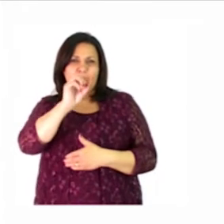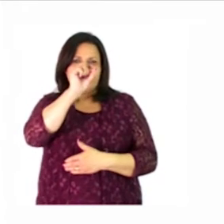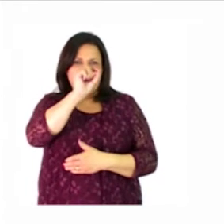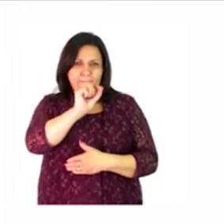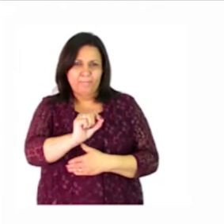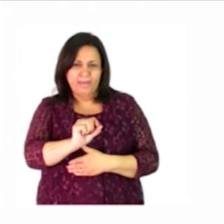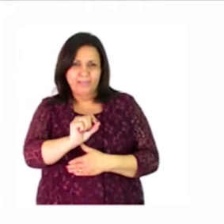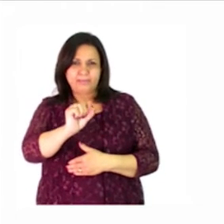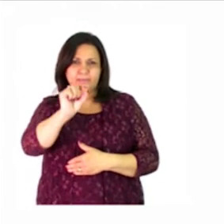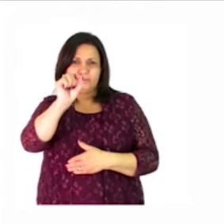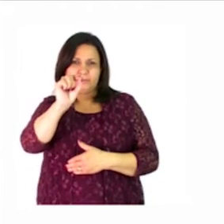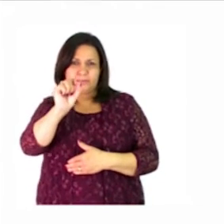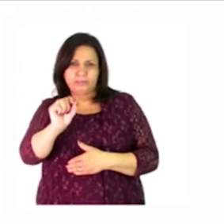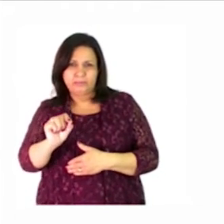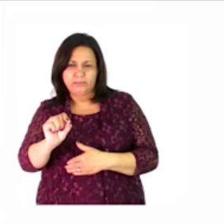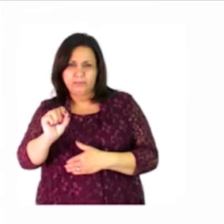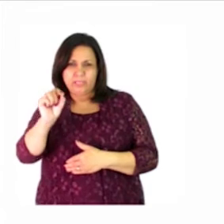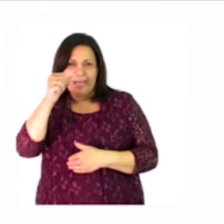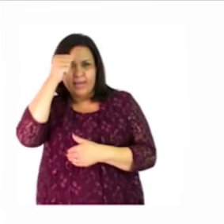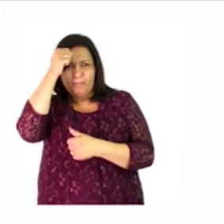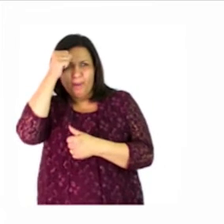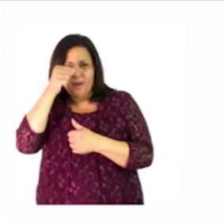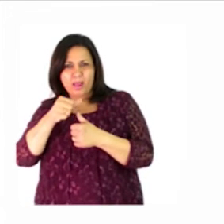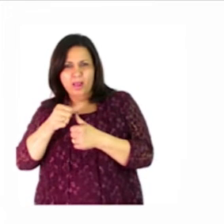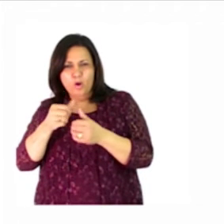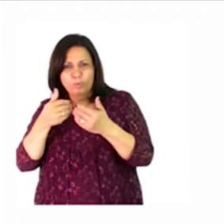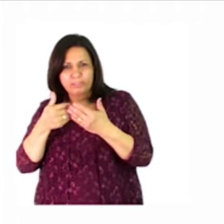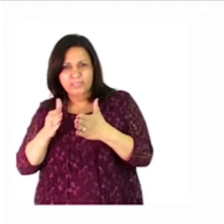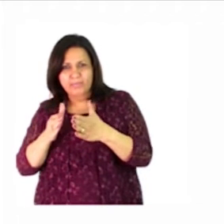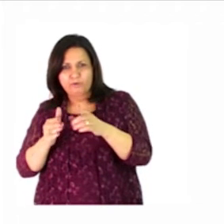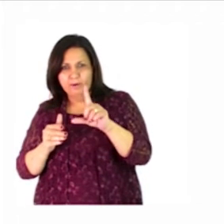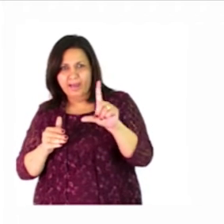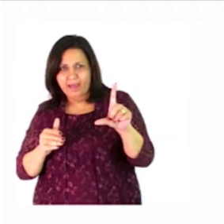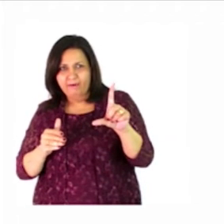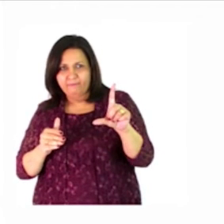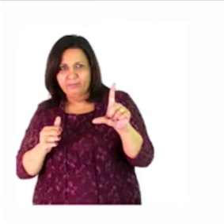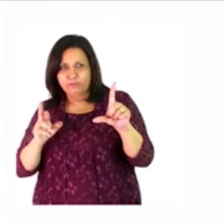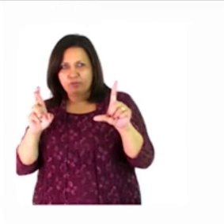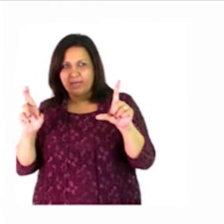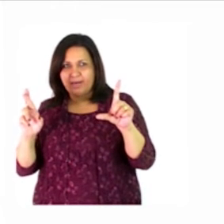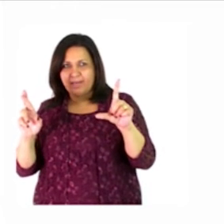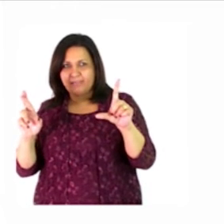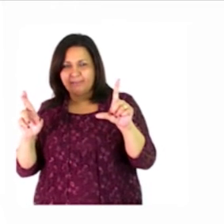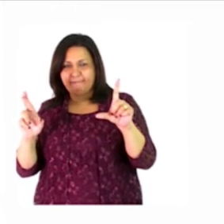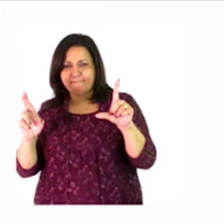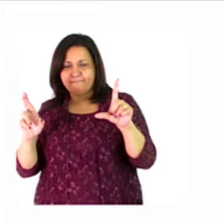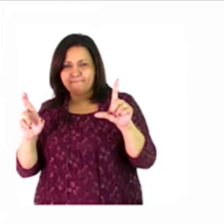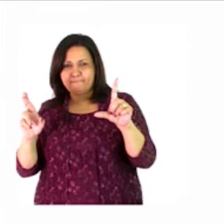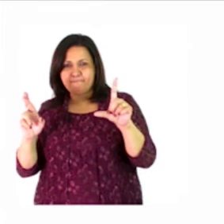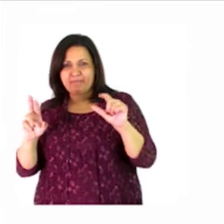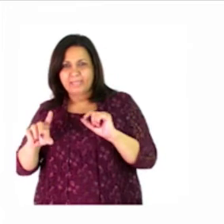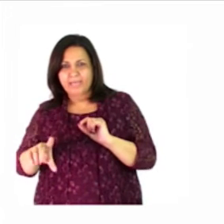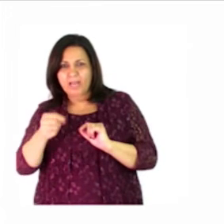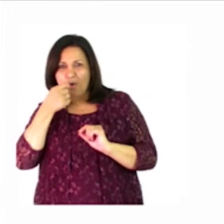hacksaw's blades. Remember, we start from the left to the right. Let's pick up